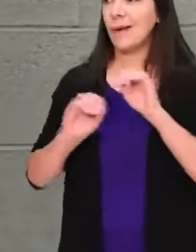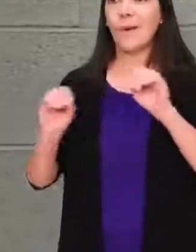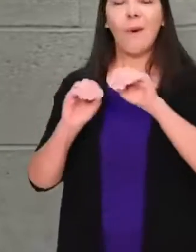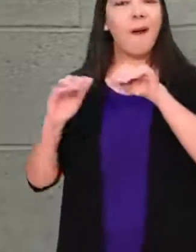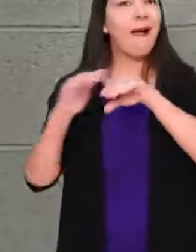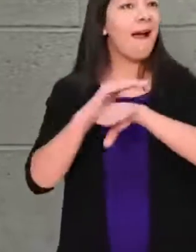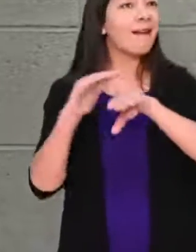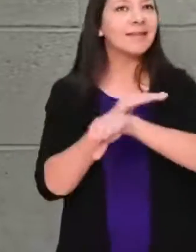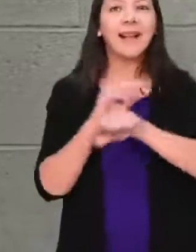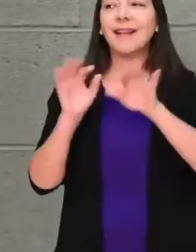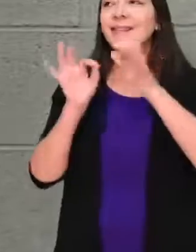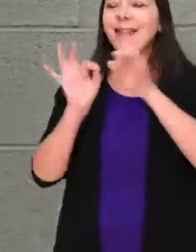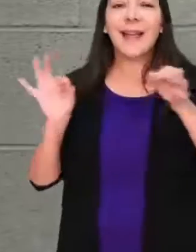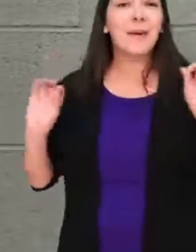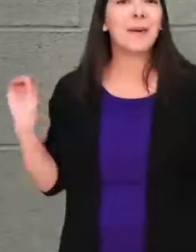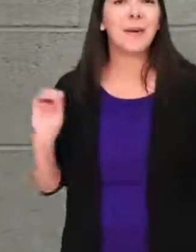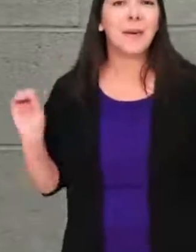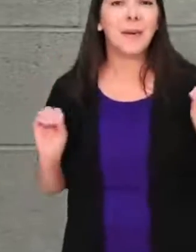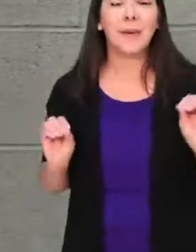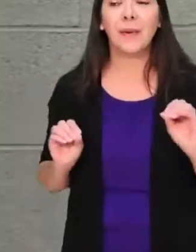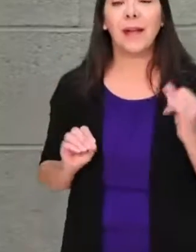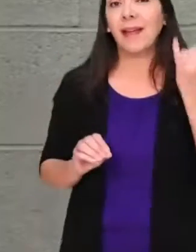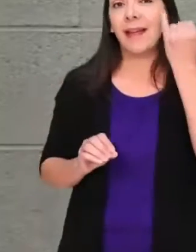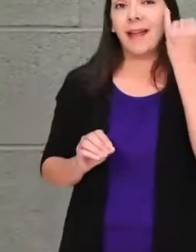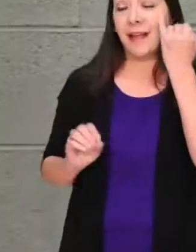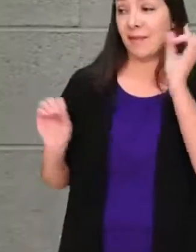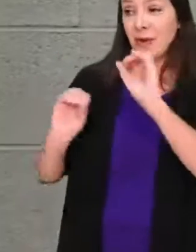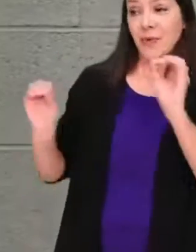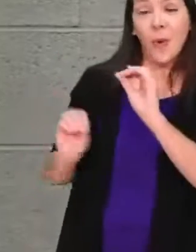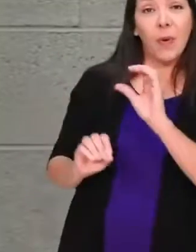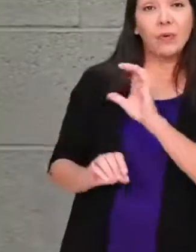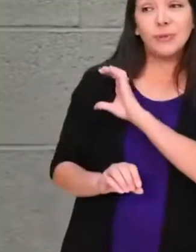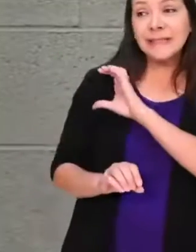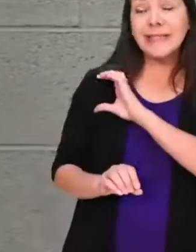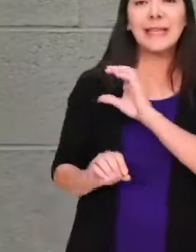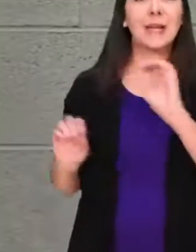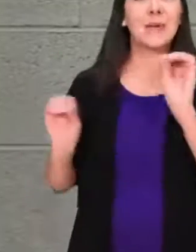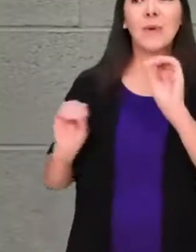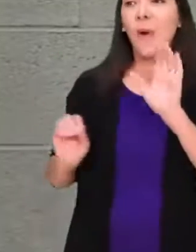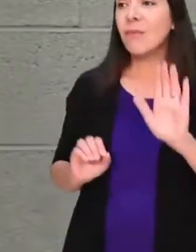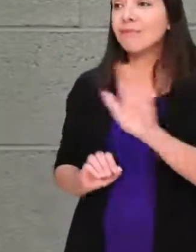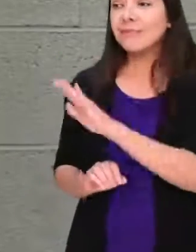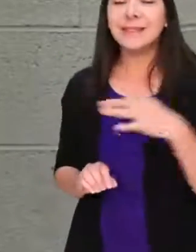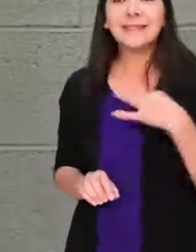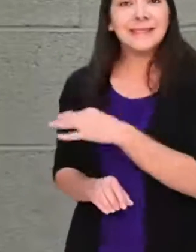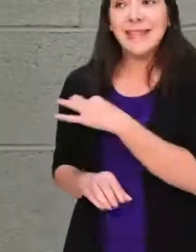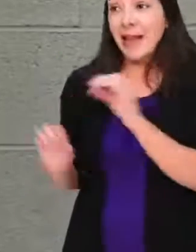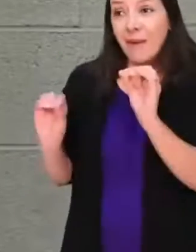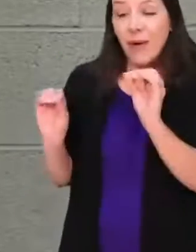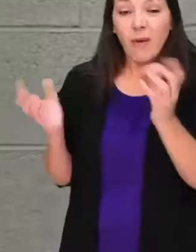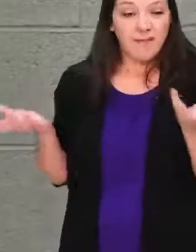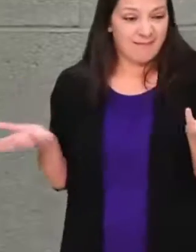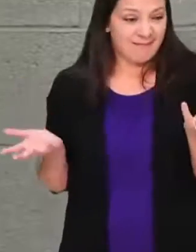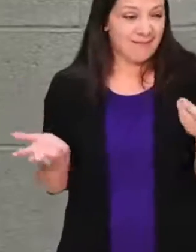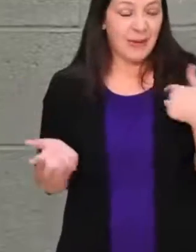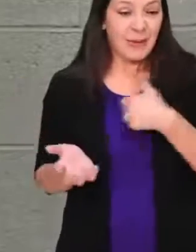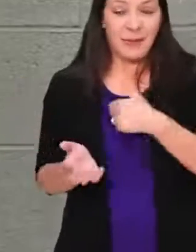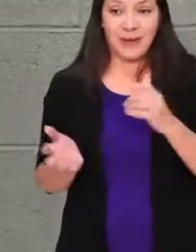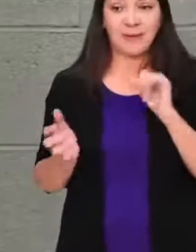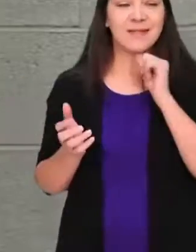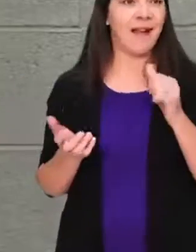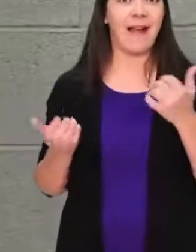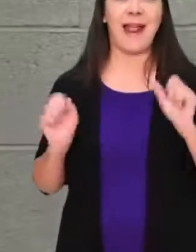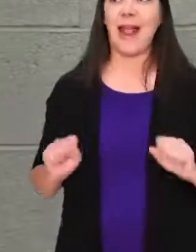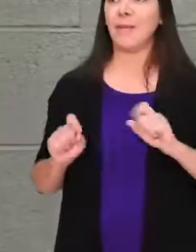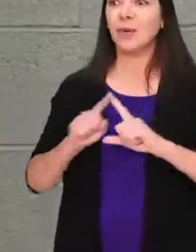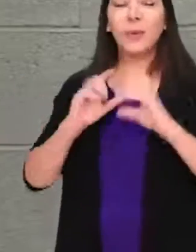no access to language. And if it wasn't for Chrissy and her, staff, we would not be